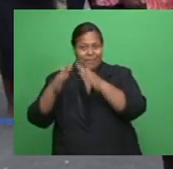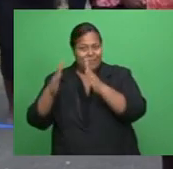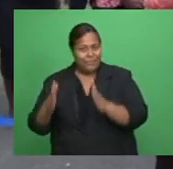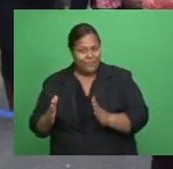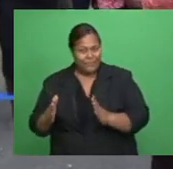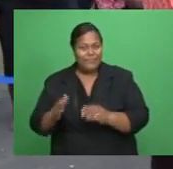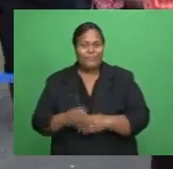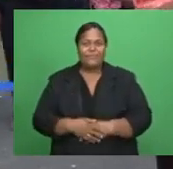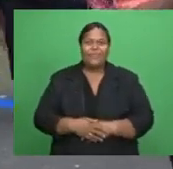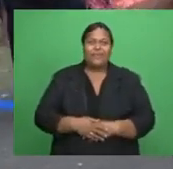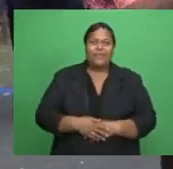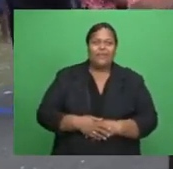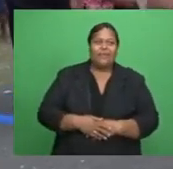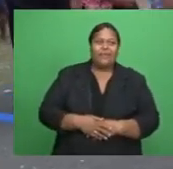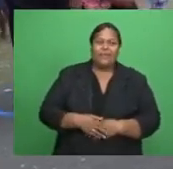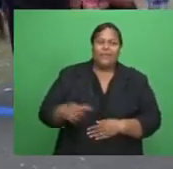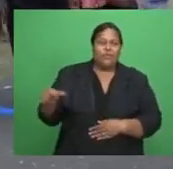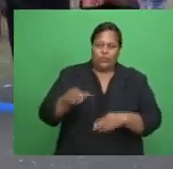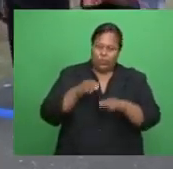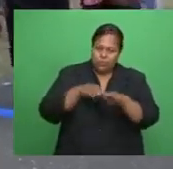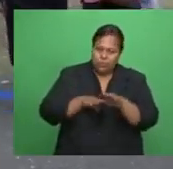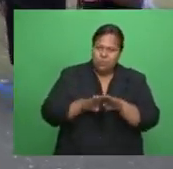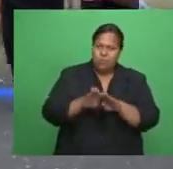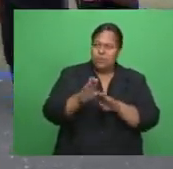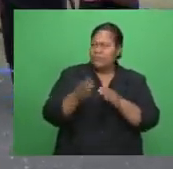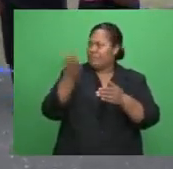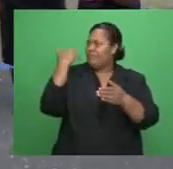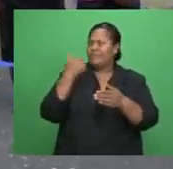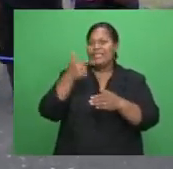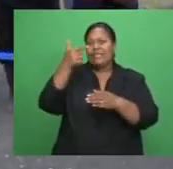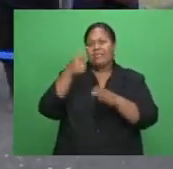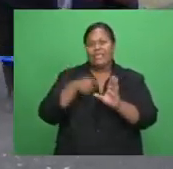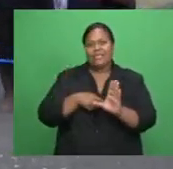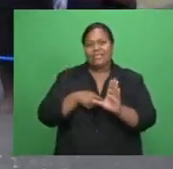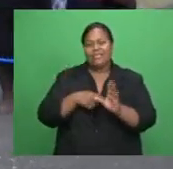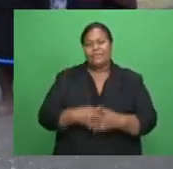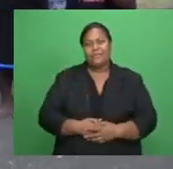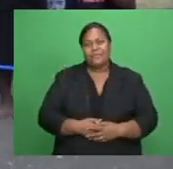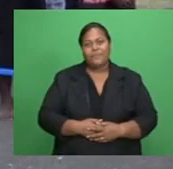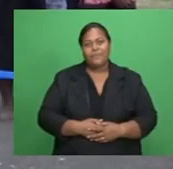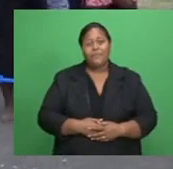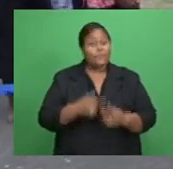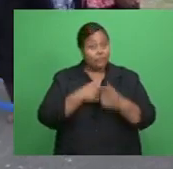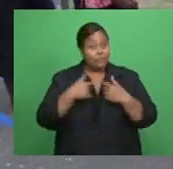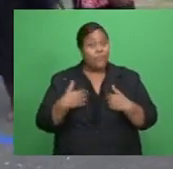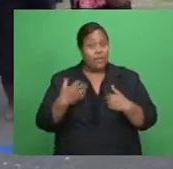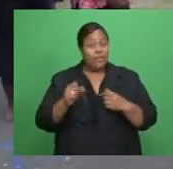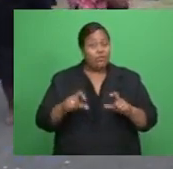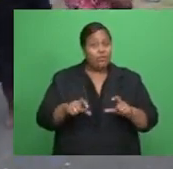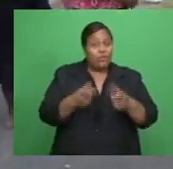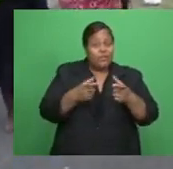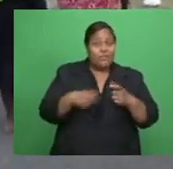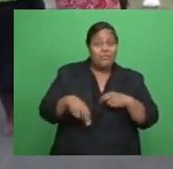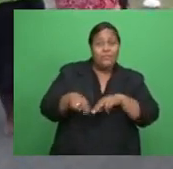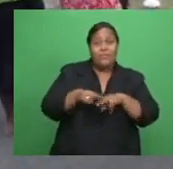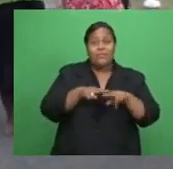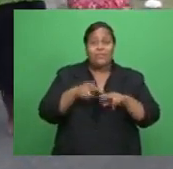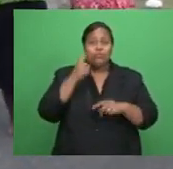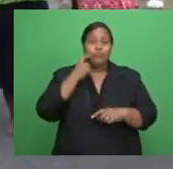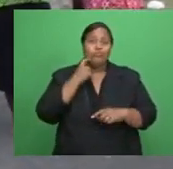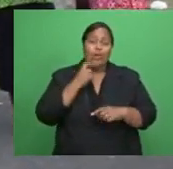last 7 years. We have a special challenge in Fiji to link in a permanent and efficient